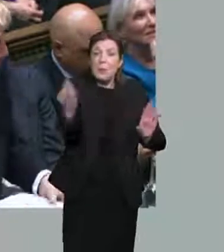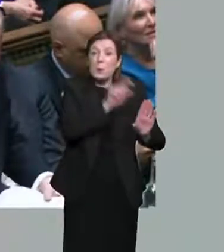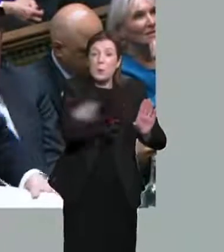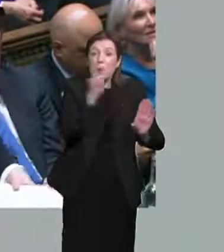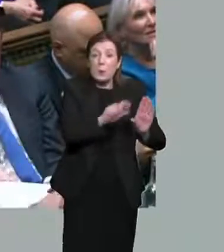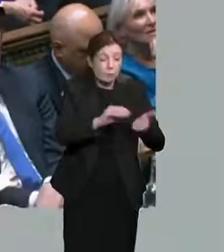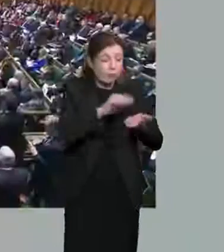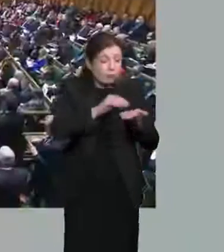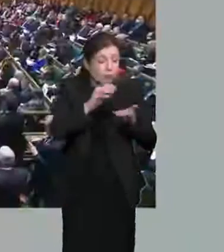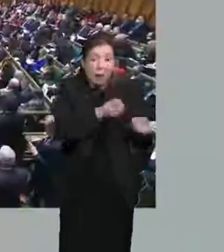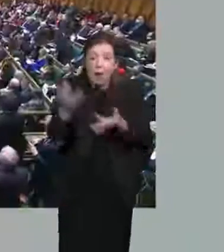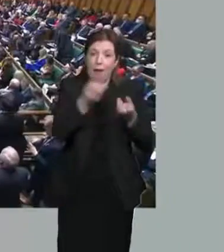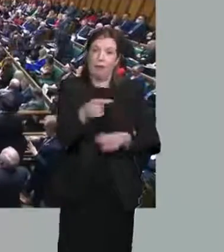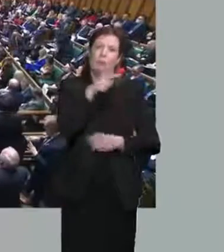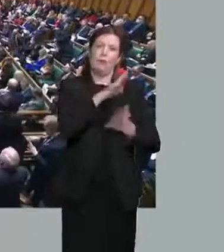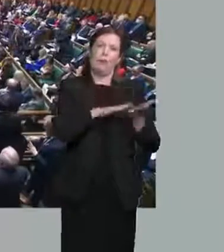are today.